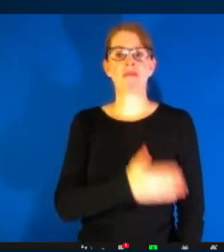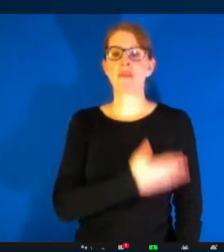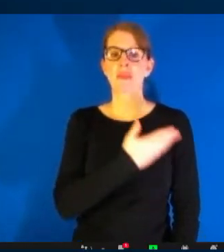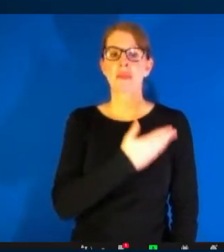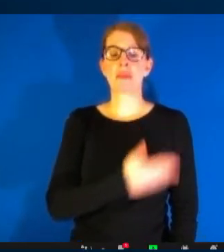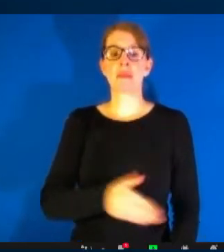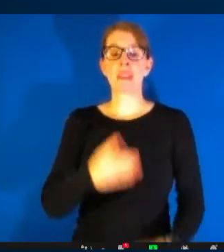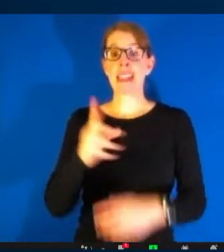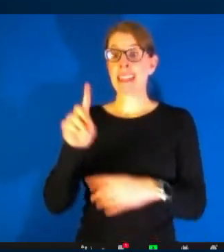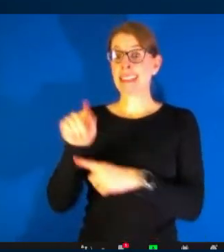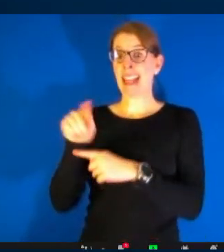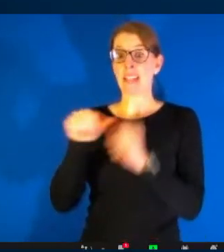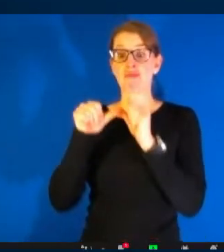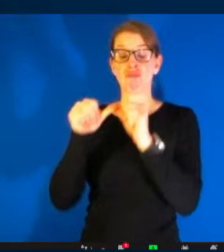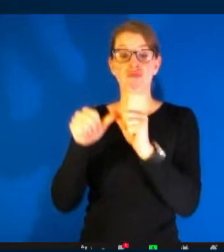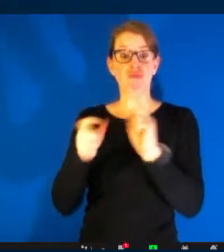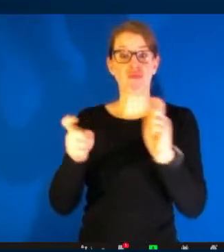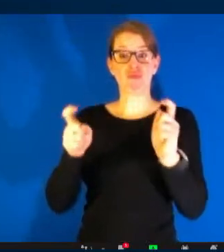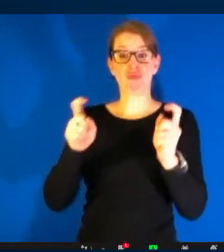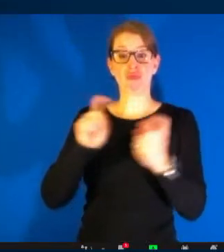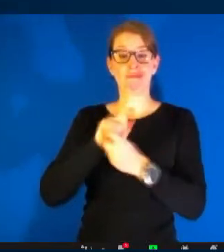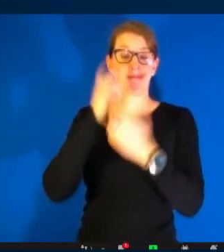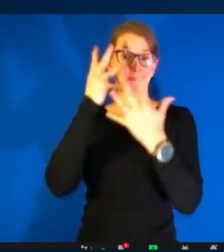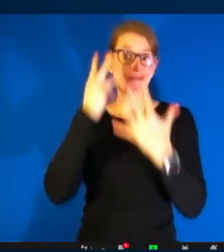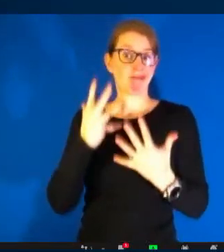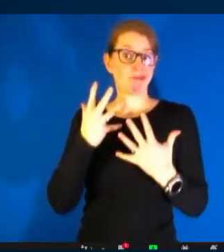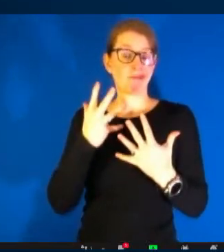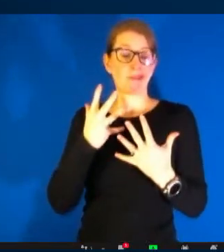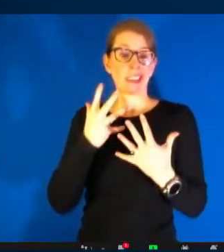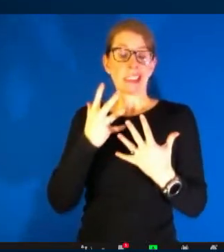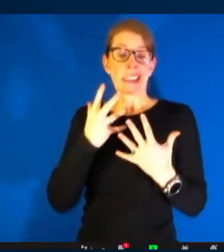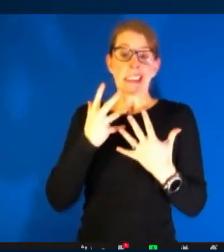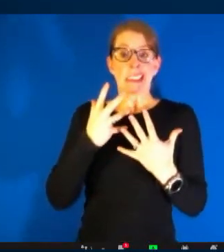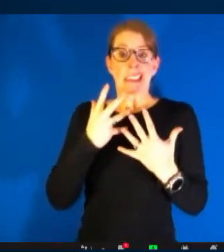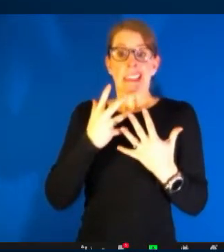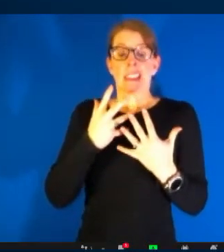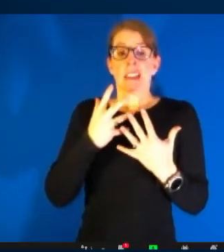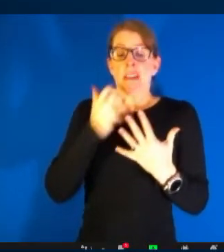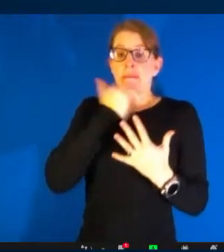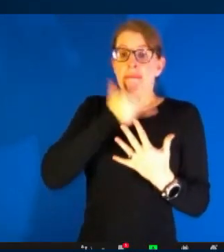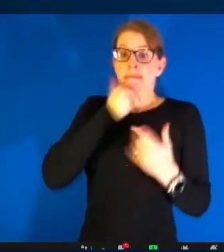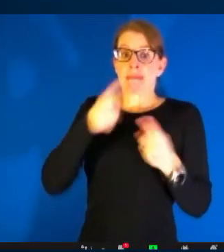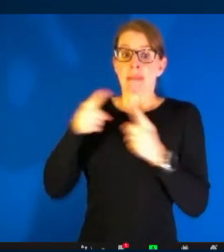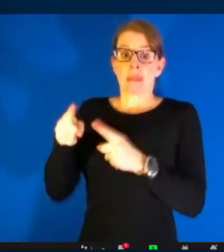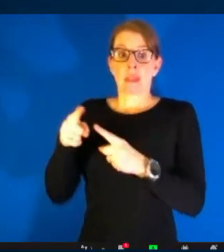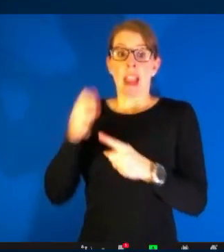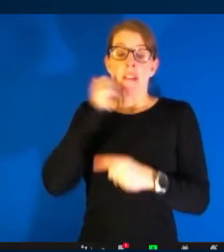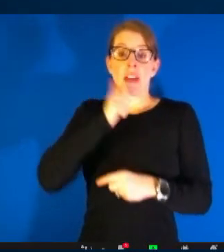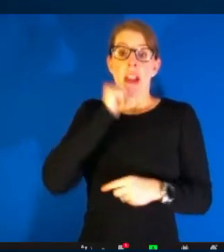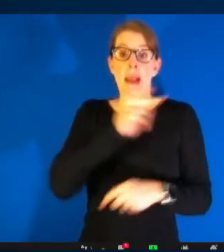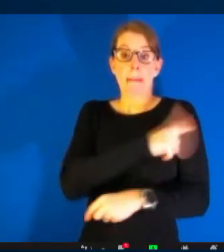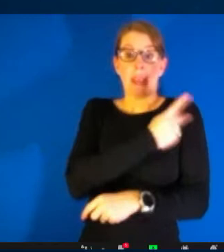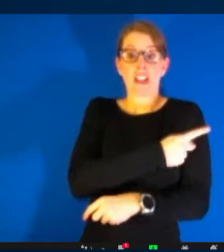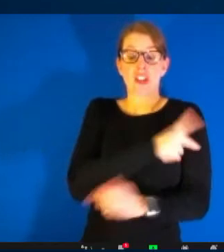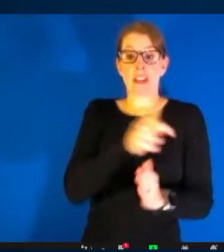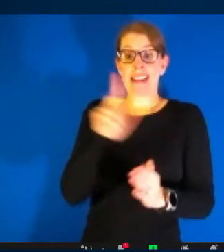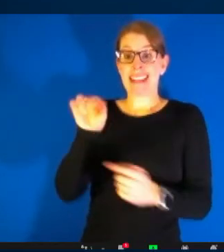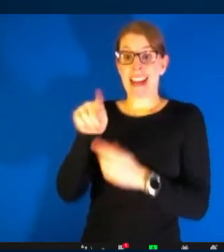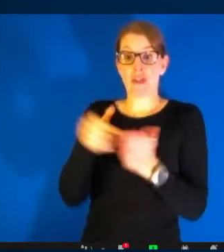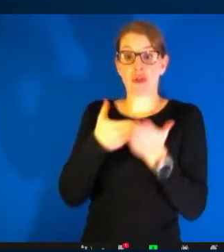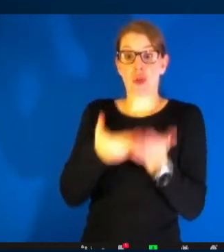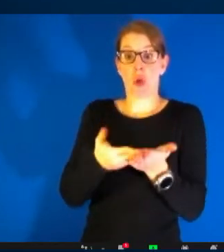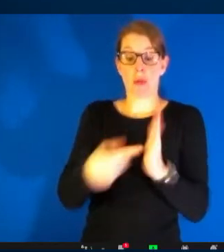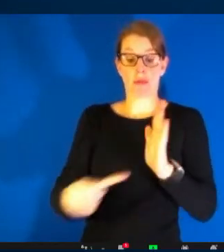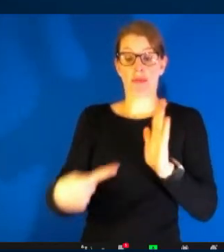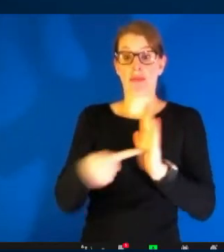the data continues to evolve, but unfortunately in the wrong direction. Recent data shows that patients can be symptomatic and